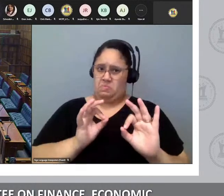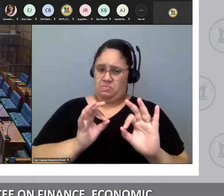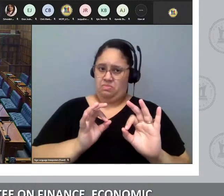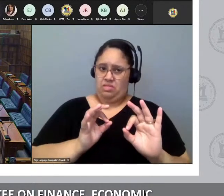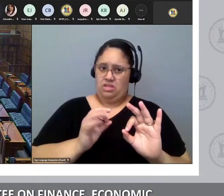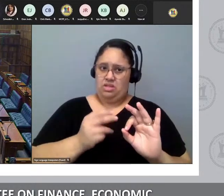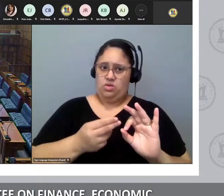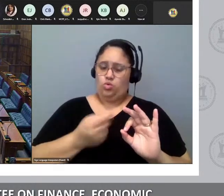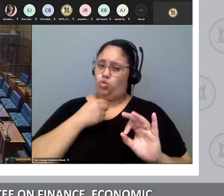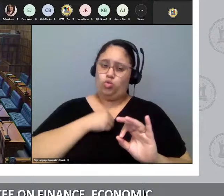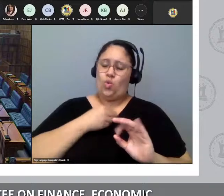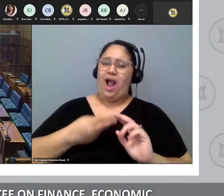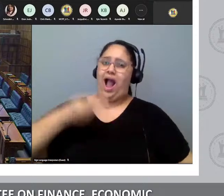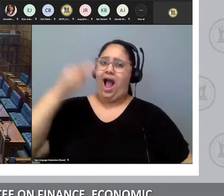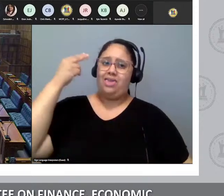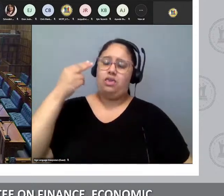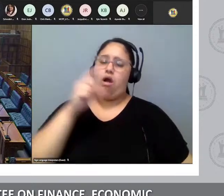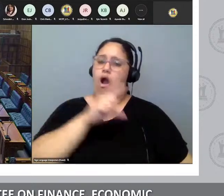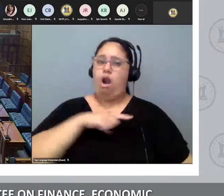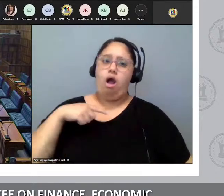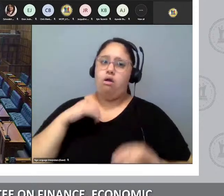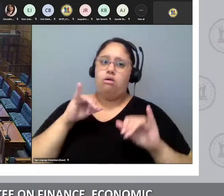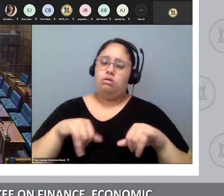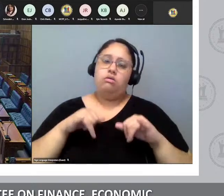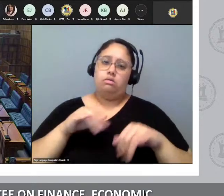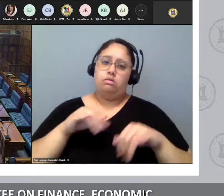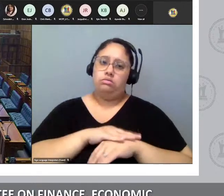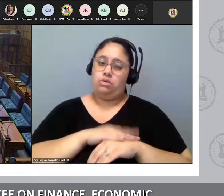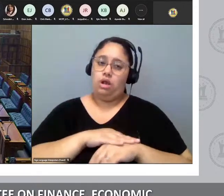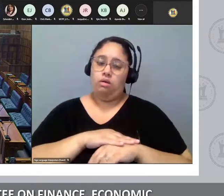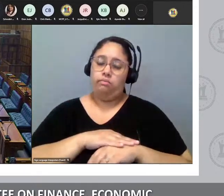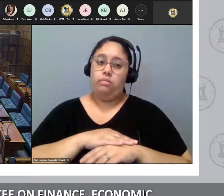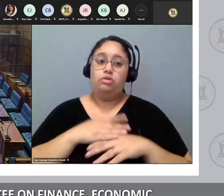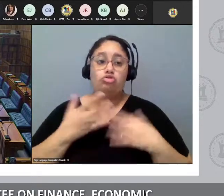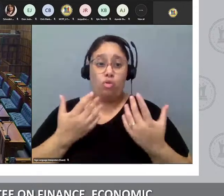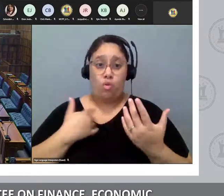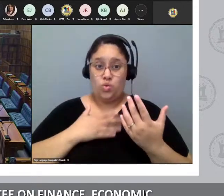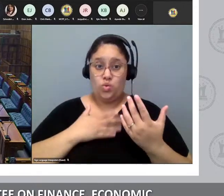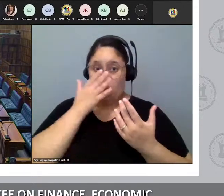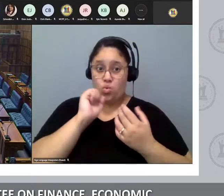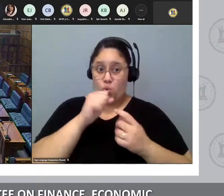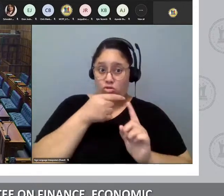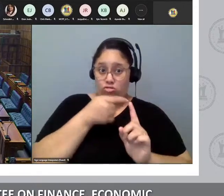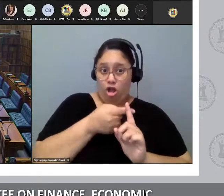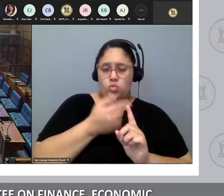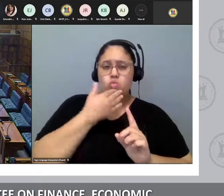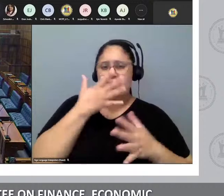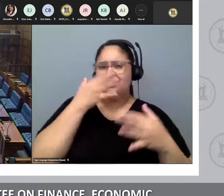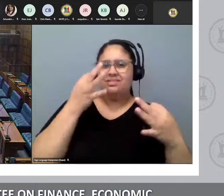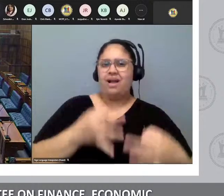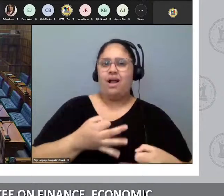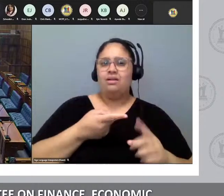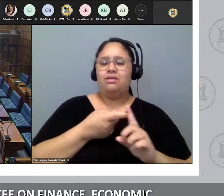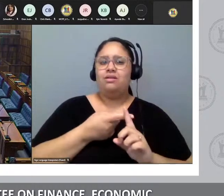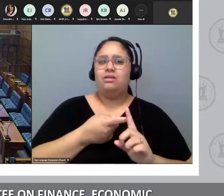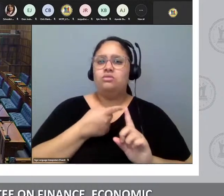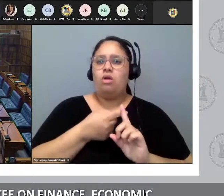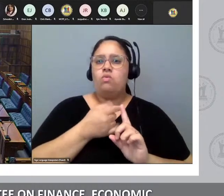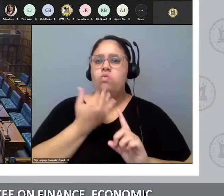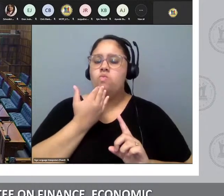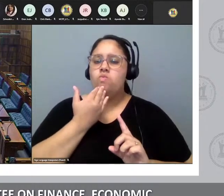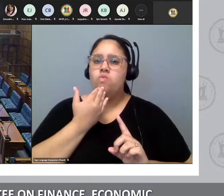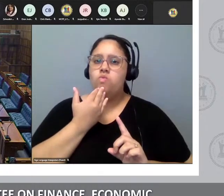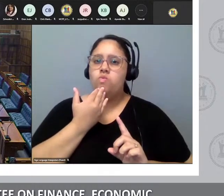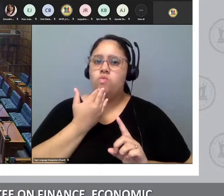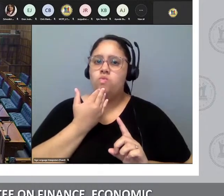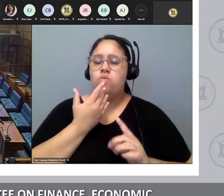again if I could just hear is that Target as a self-determined Target uh we also